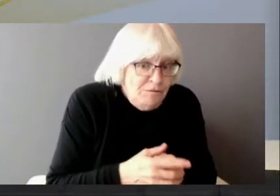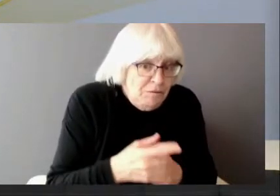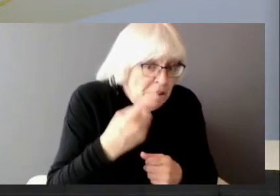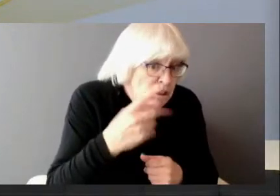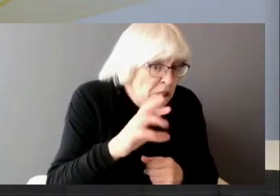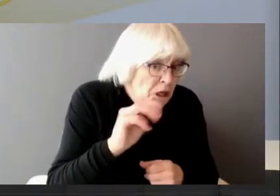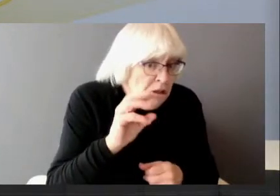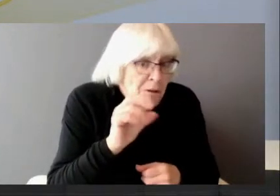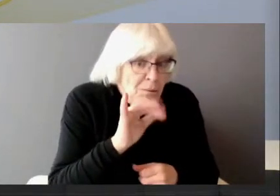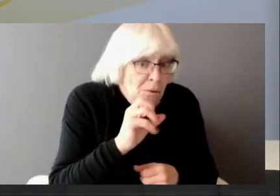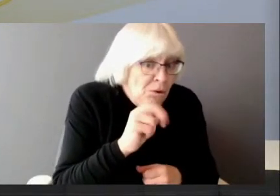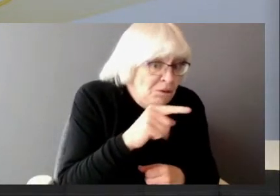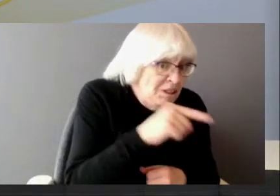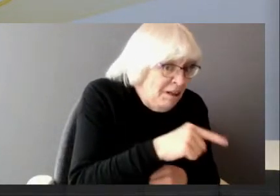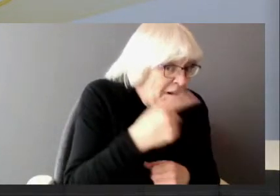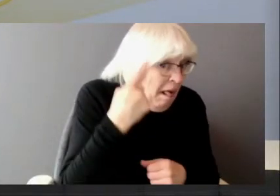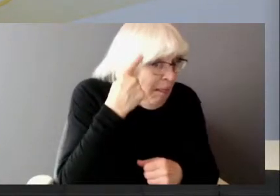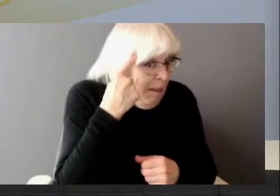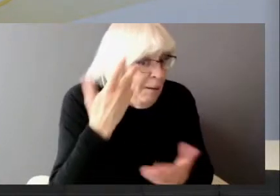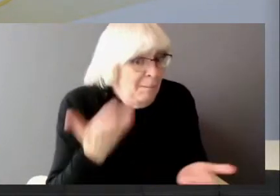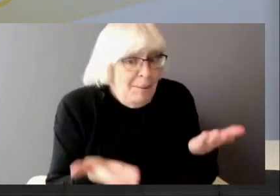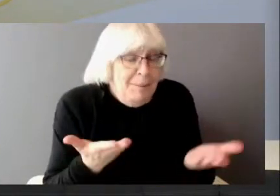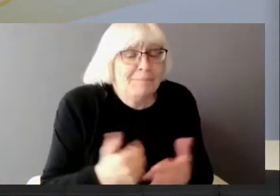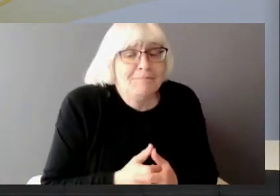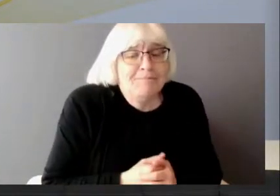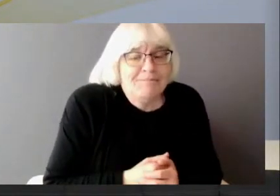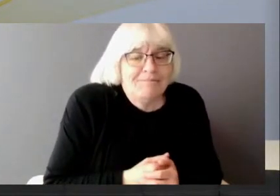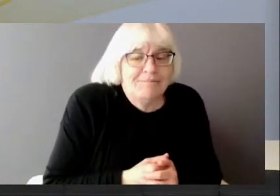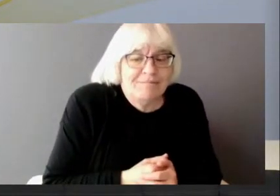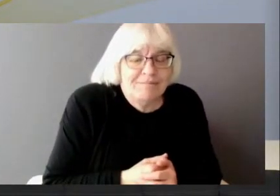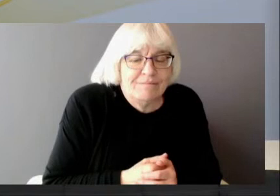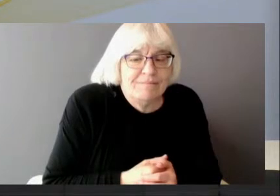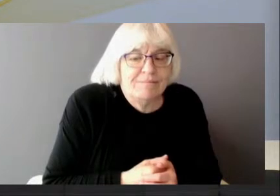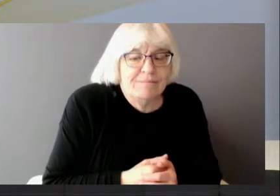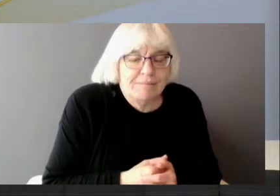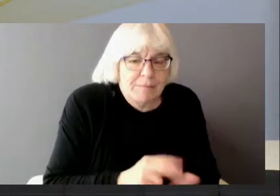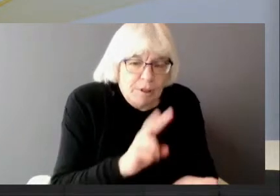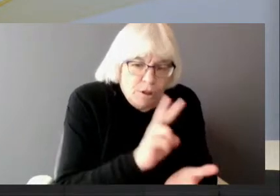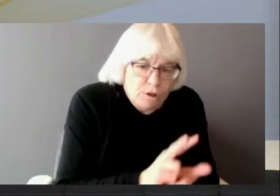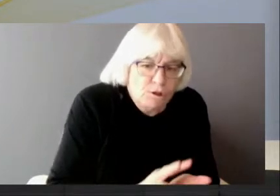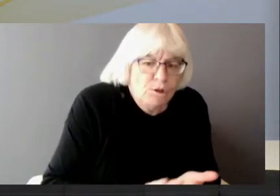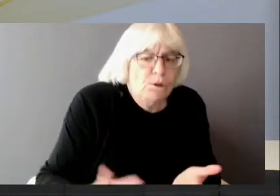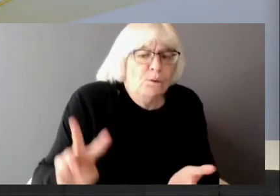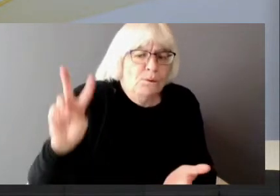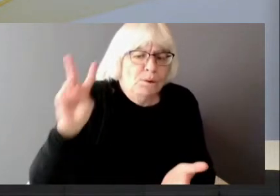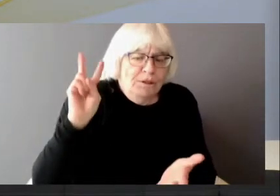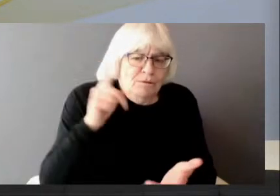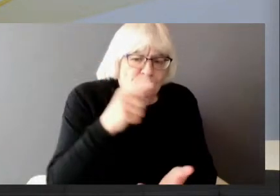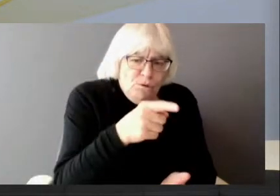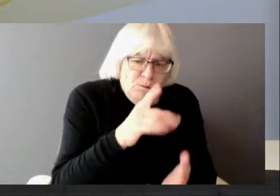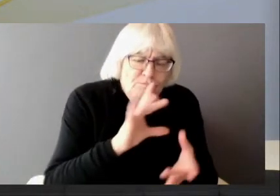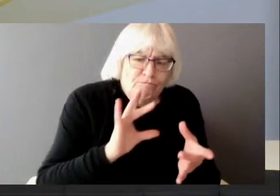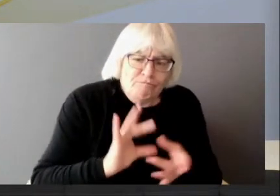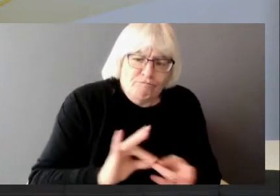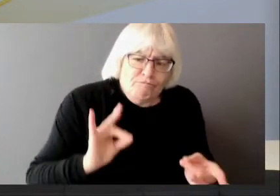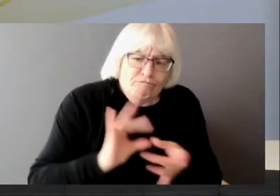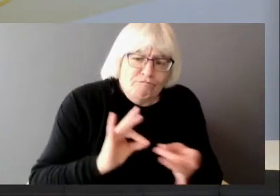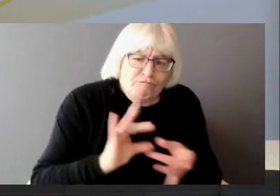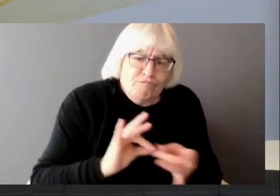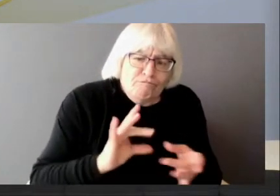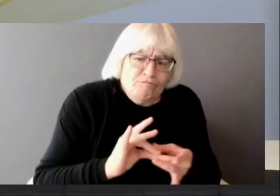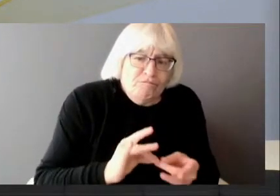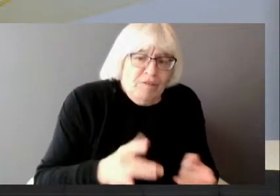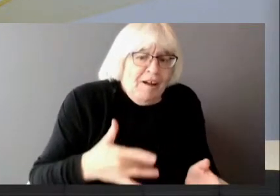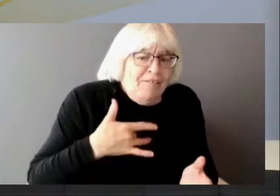weeks ago, you'd mentioned you were reassured a little bit about the use of rapid testing.